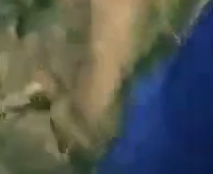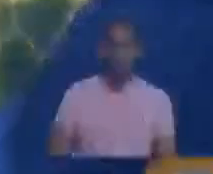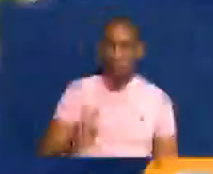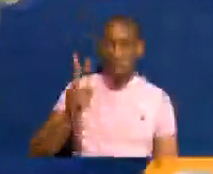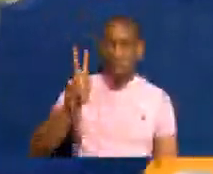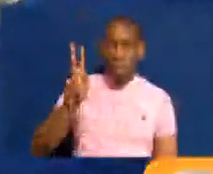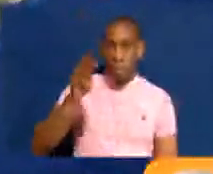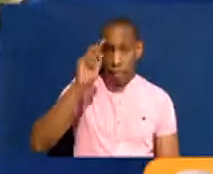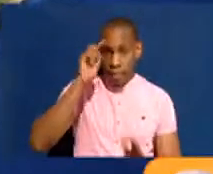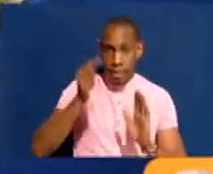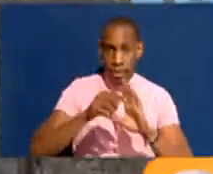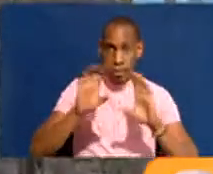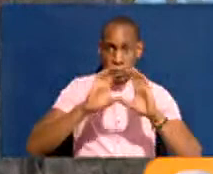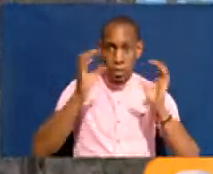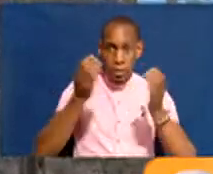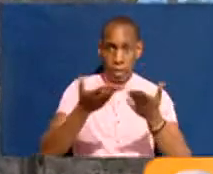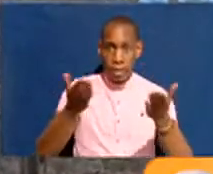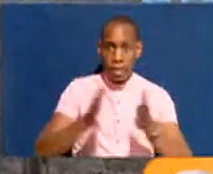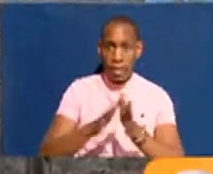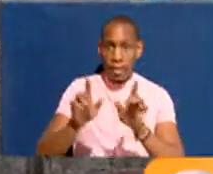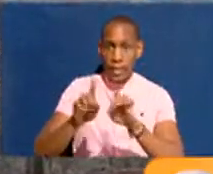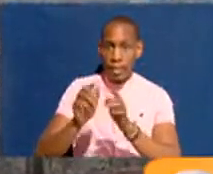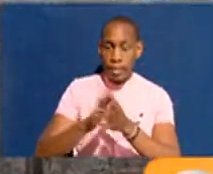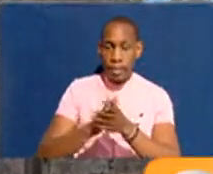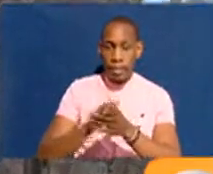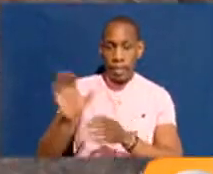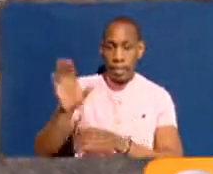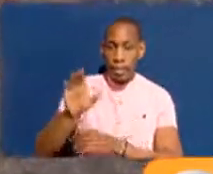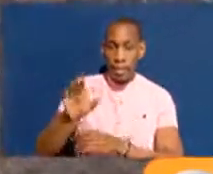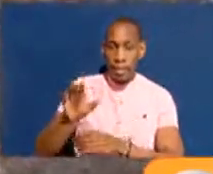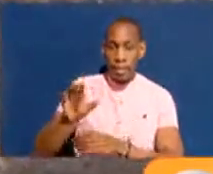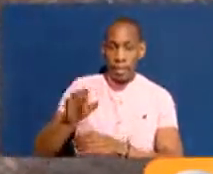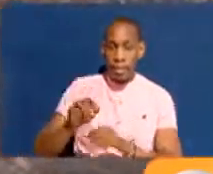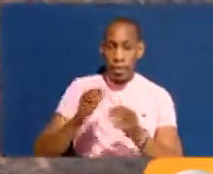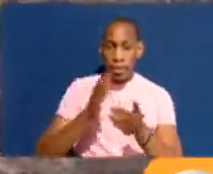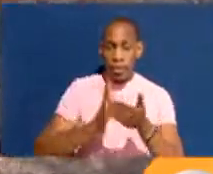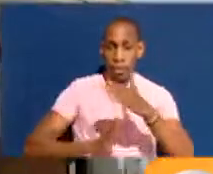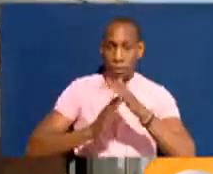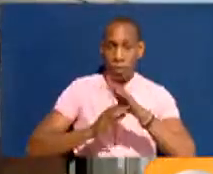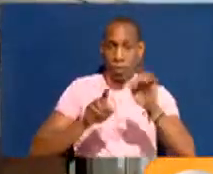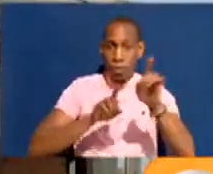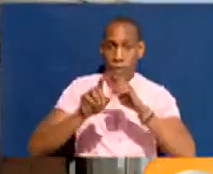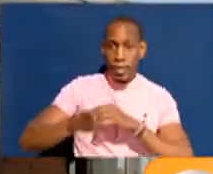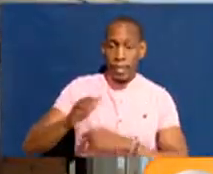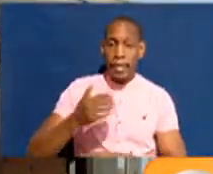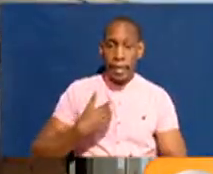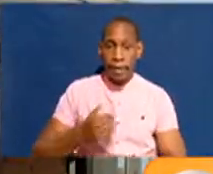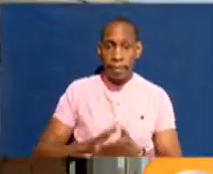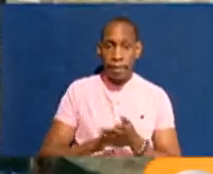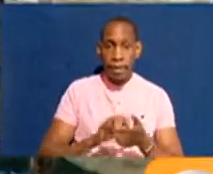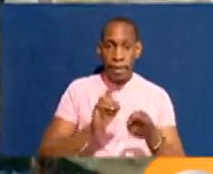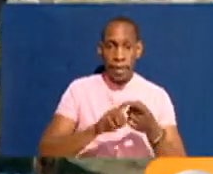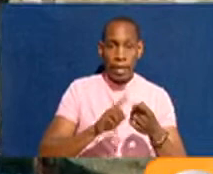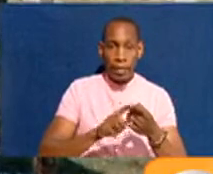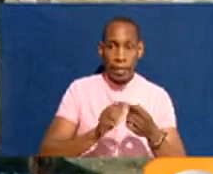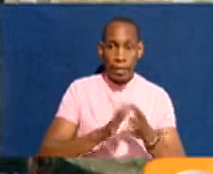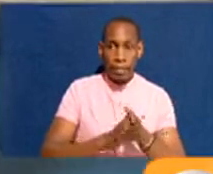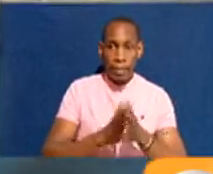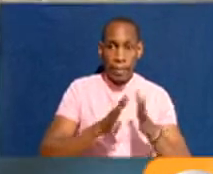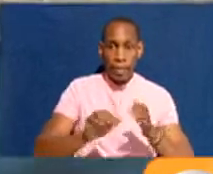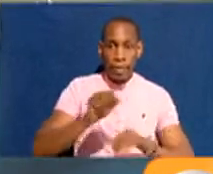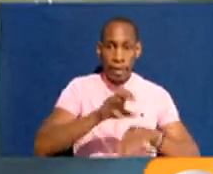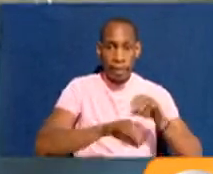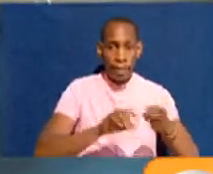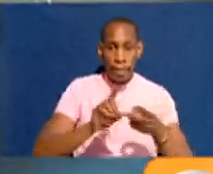Is recognized globally as one of the continent's finest tourist destinations. From the big five